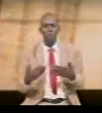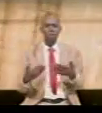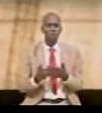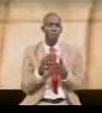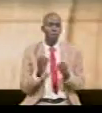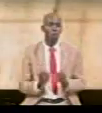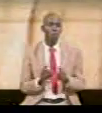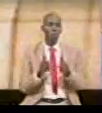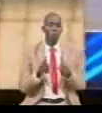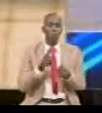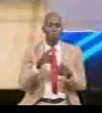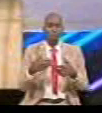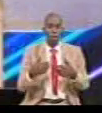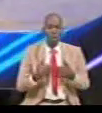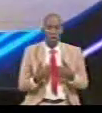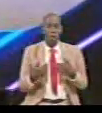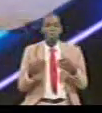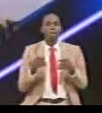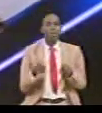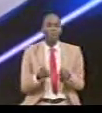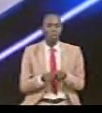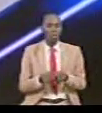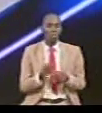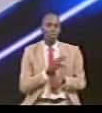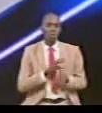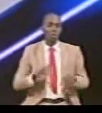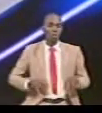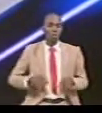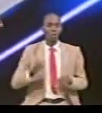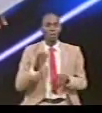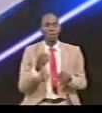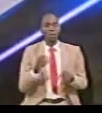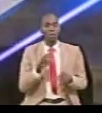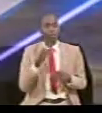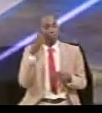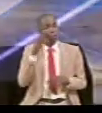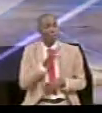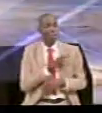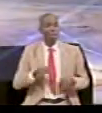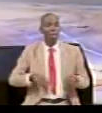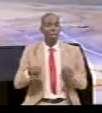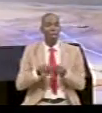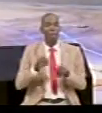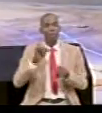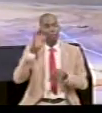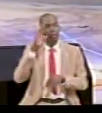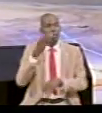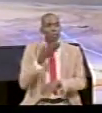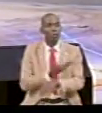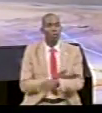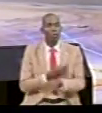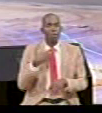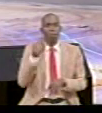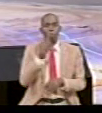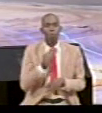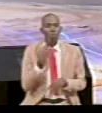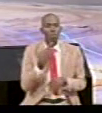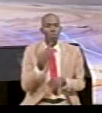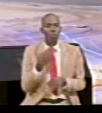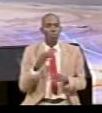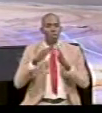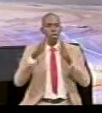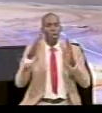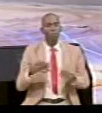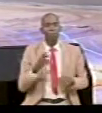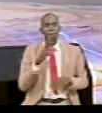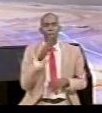but Christ as a son over his own house, whose house we are, if we